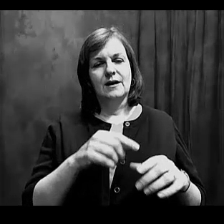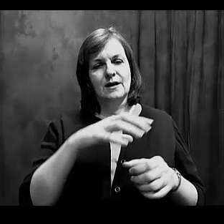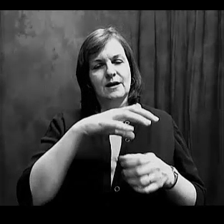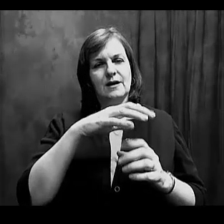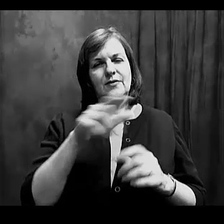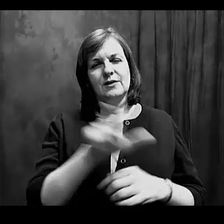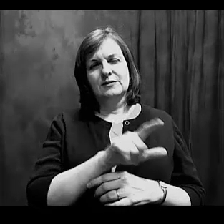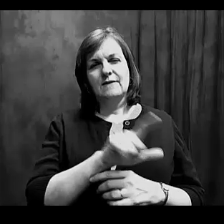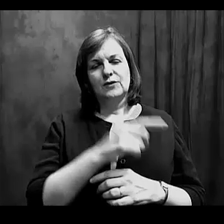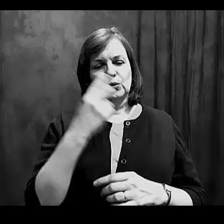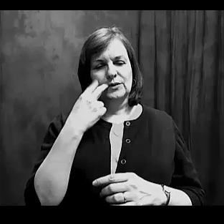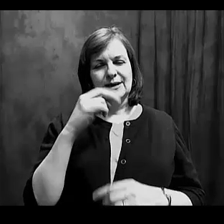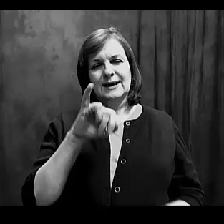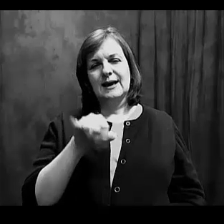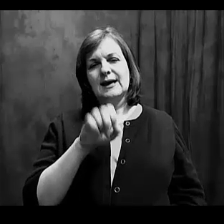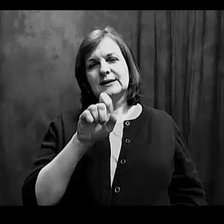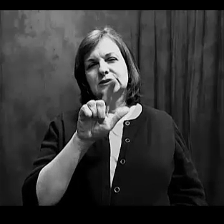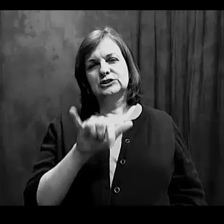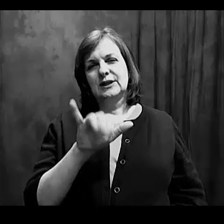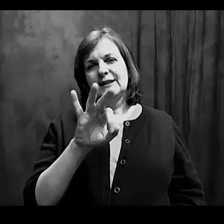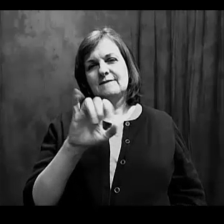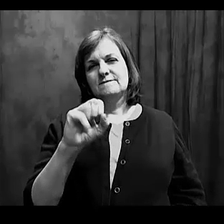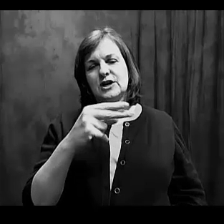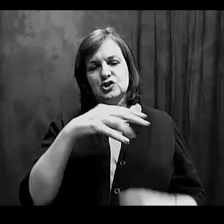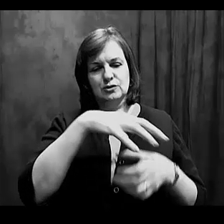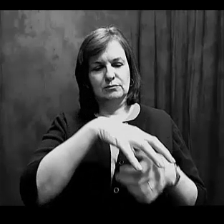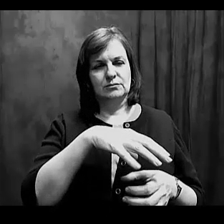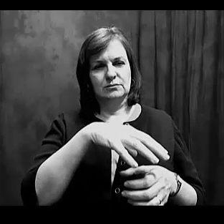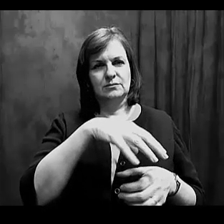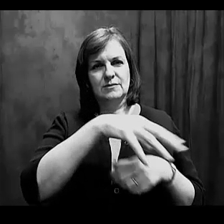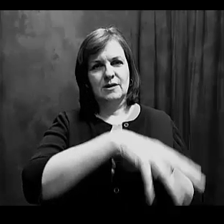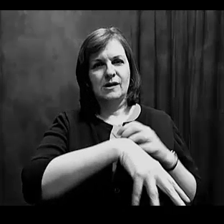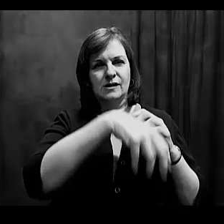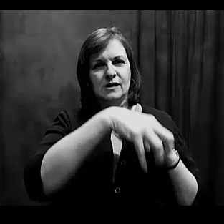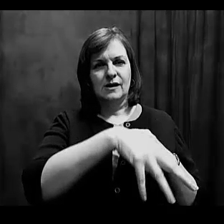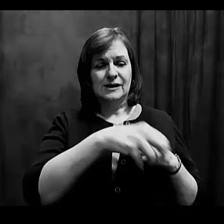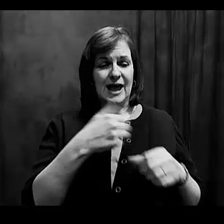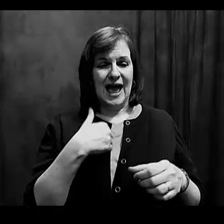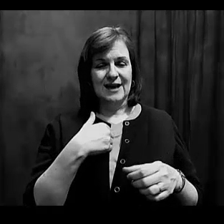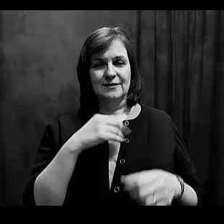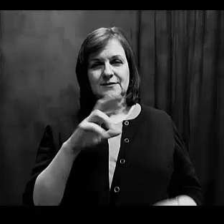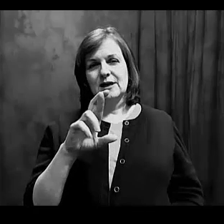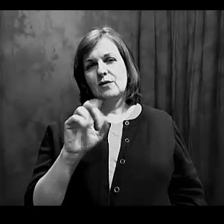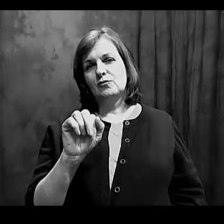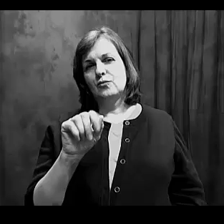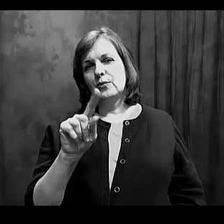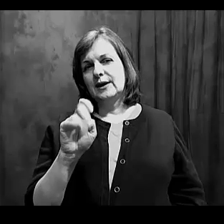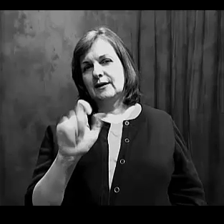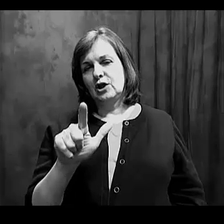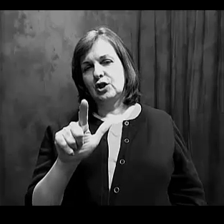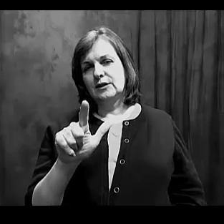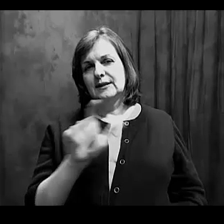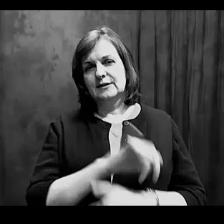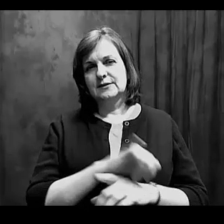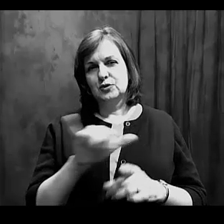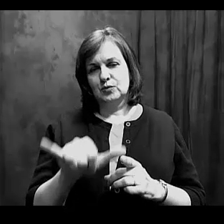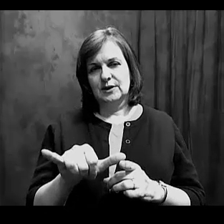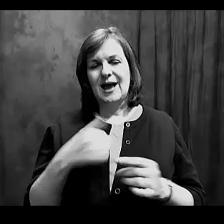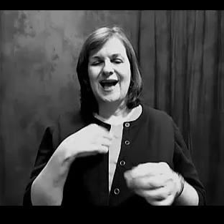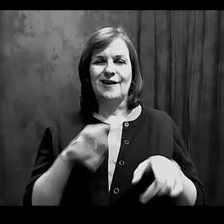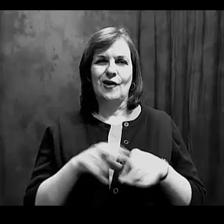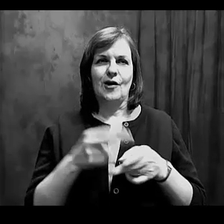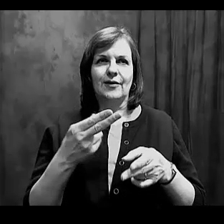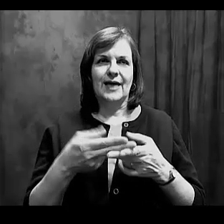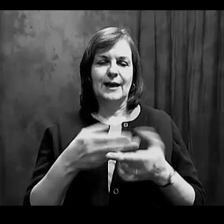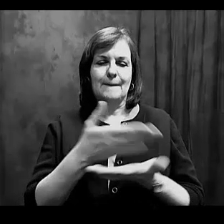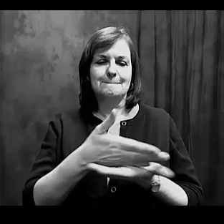over here on the far left, we can look at this idea of what we call radial symmetry. I also